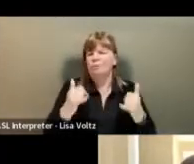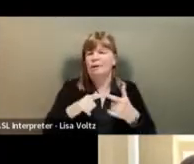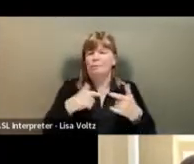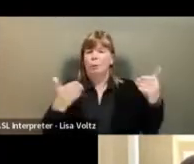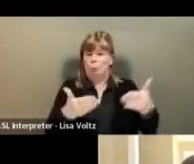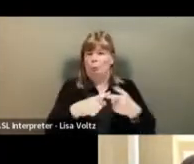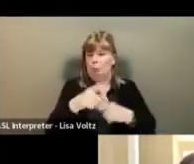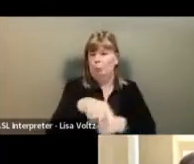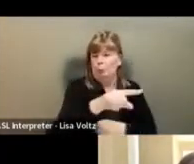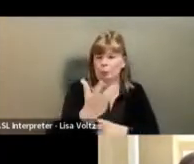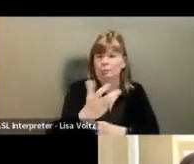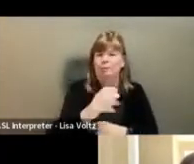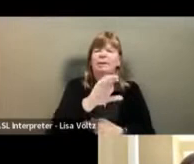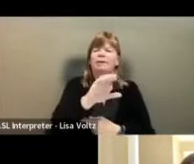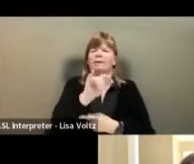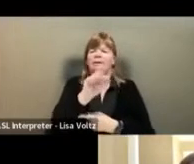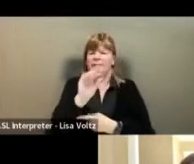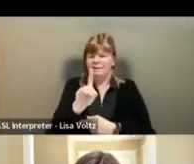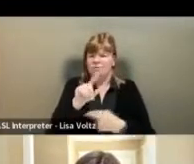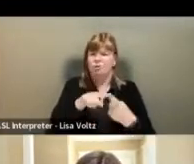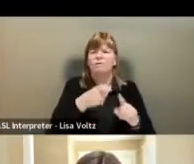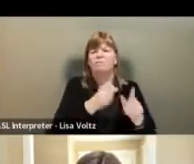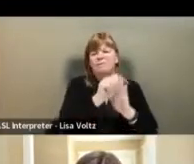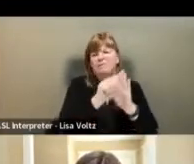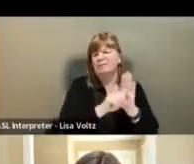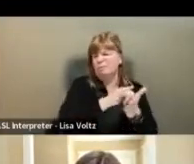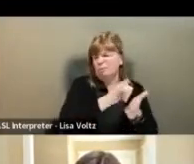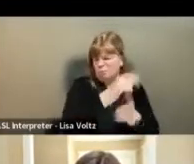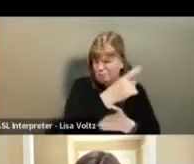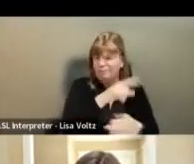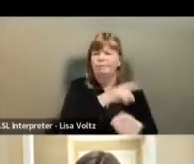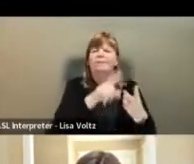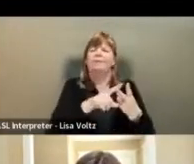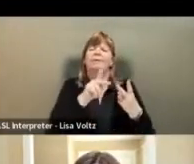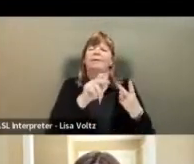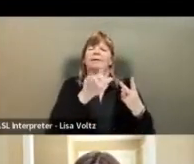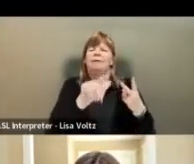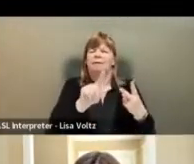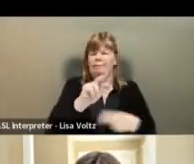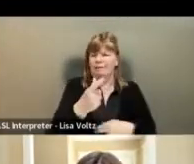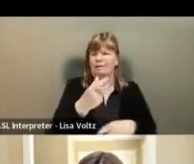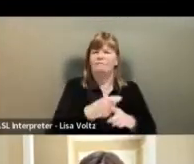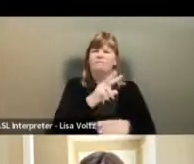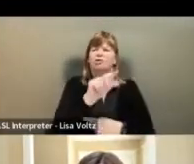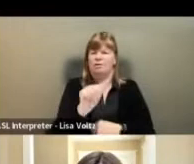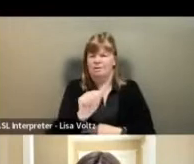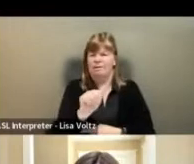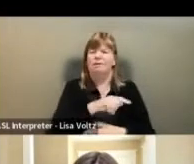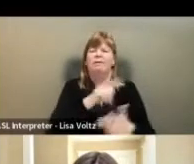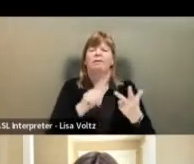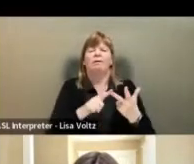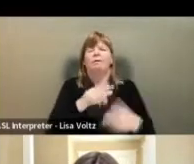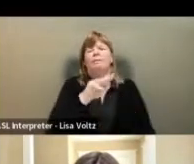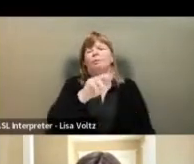you. We have Clifford Heimowitz from the state of New York. We have Kelly Lang from the state of Virginia. We have